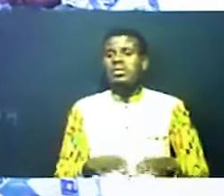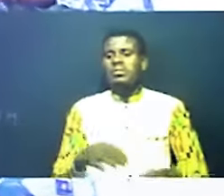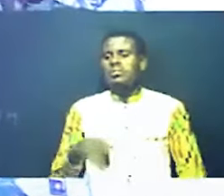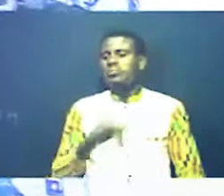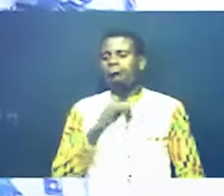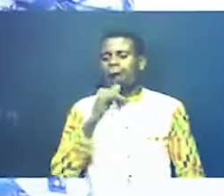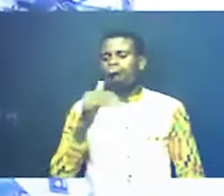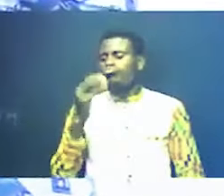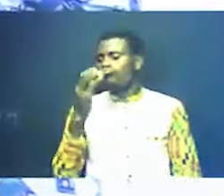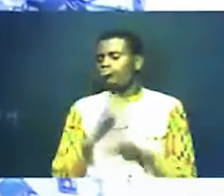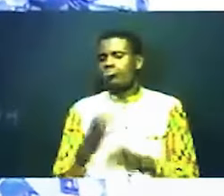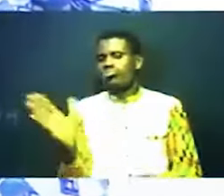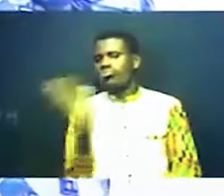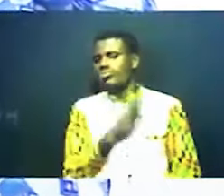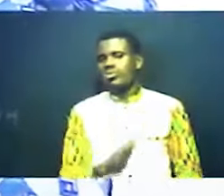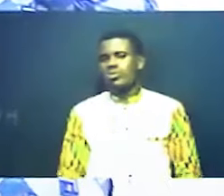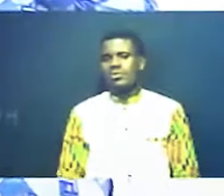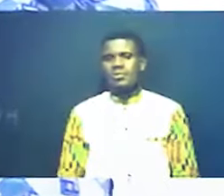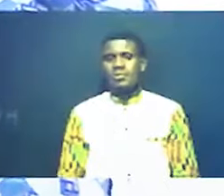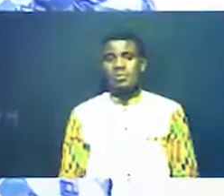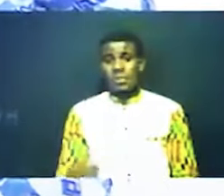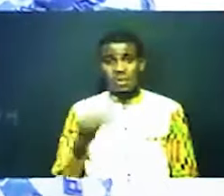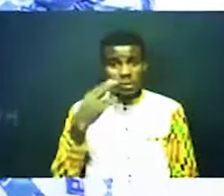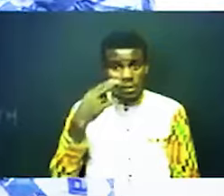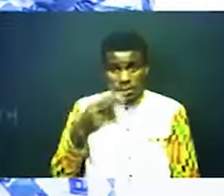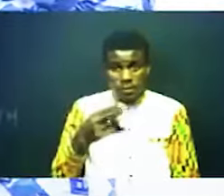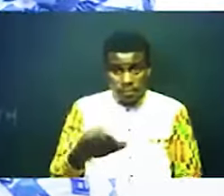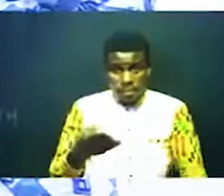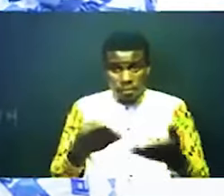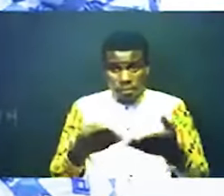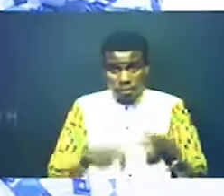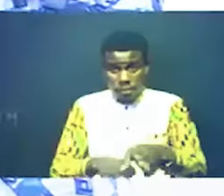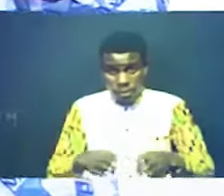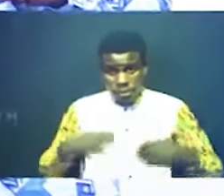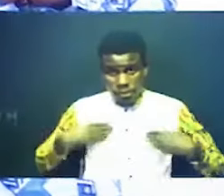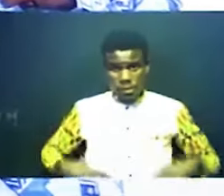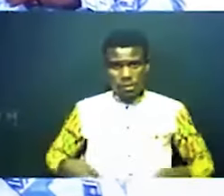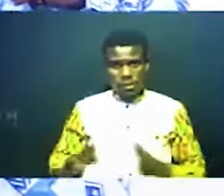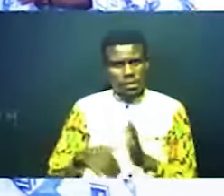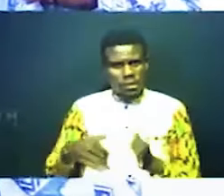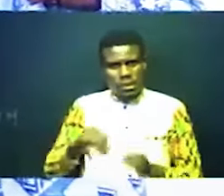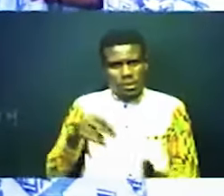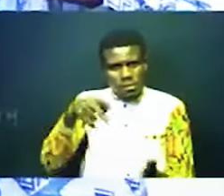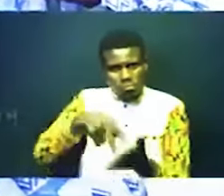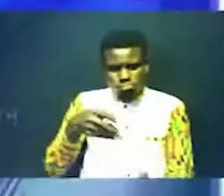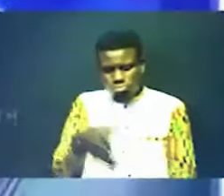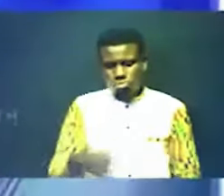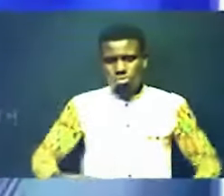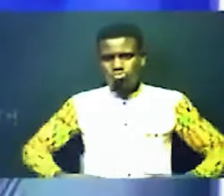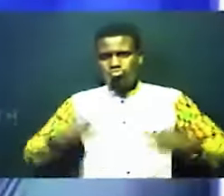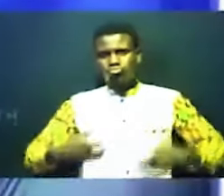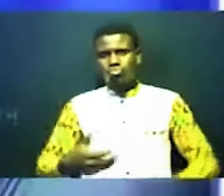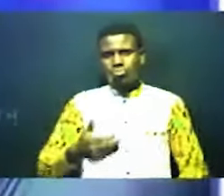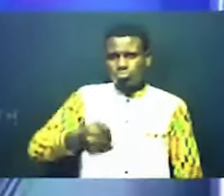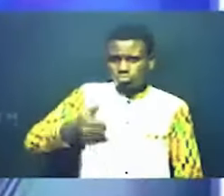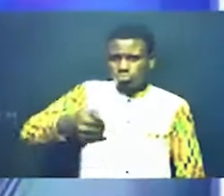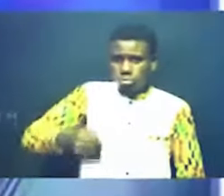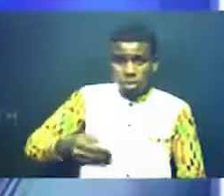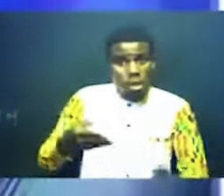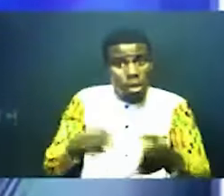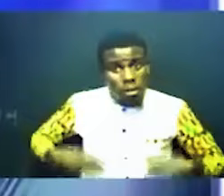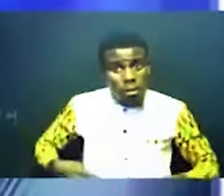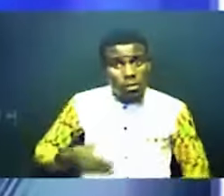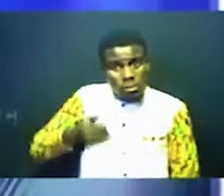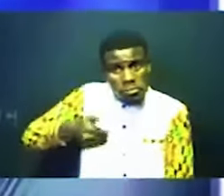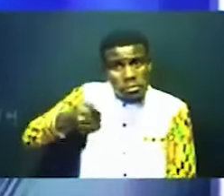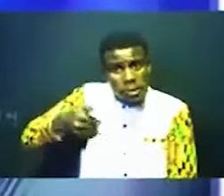corpse and they stand by the corpse and insult the corpse. The man is dead, but he's so bitter that he wants to kill